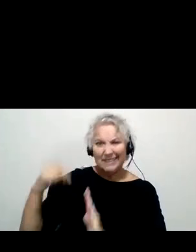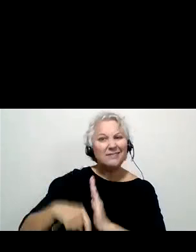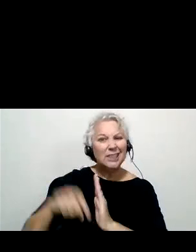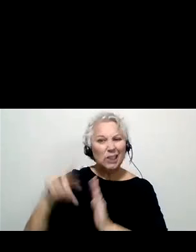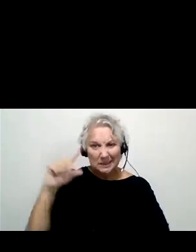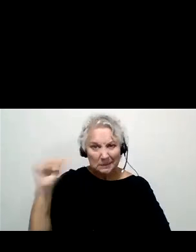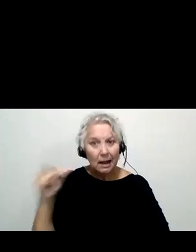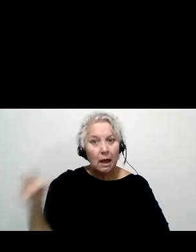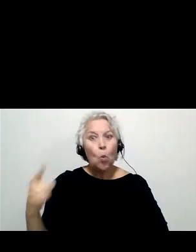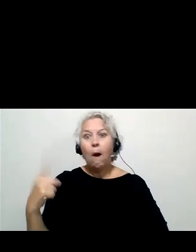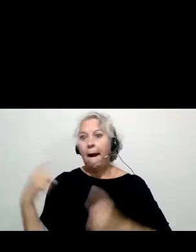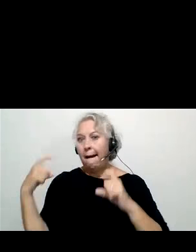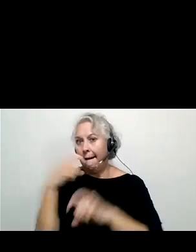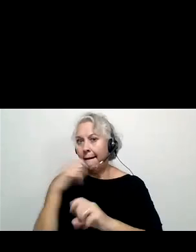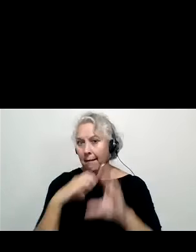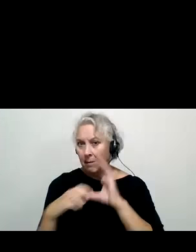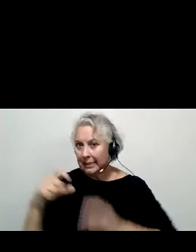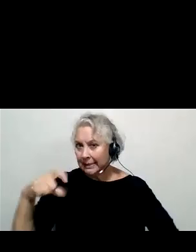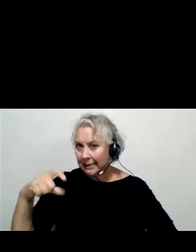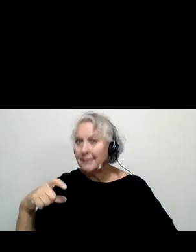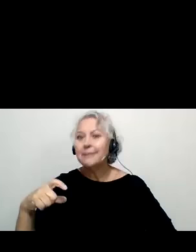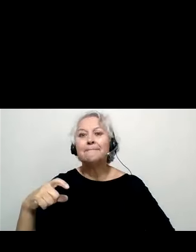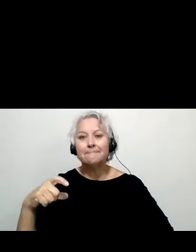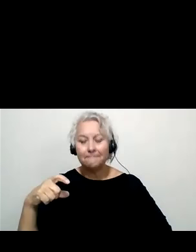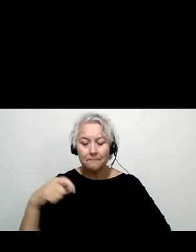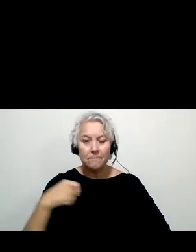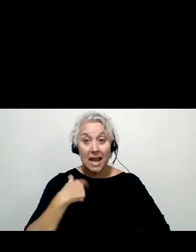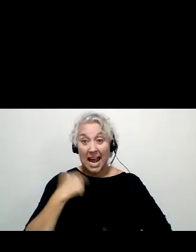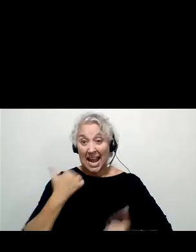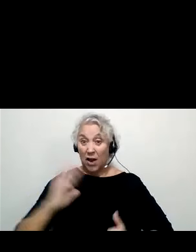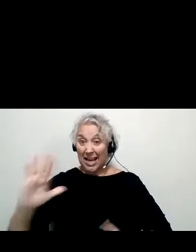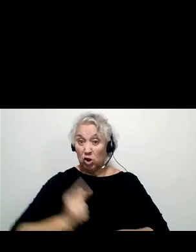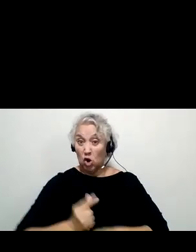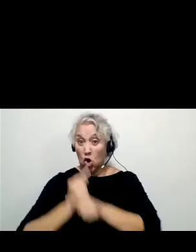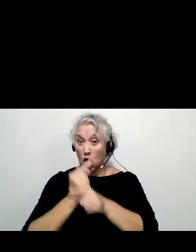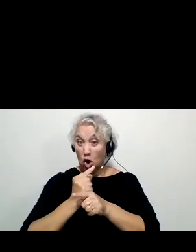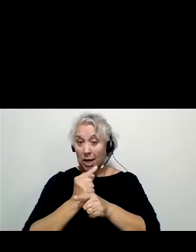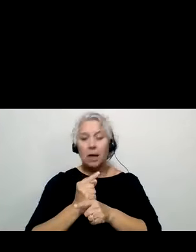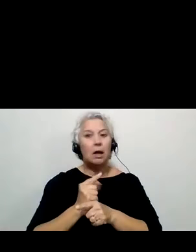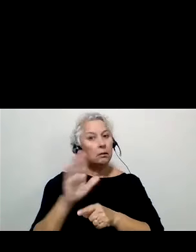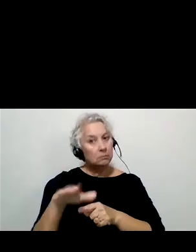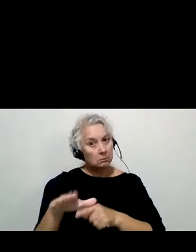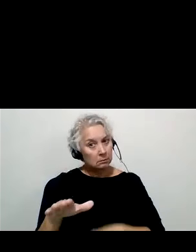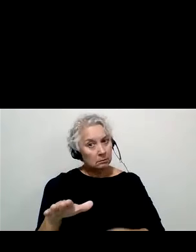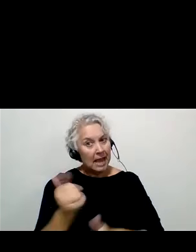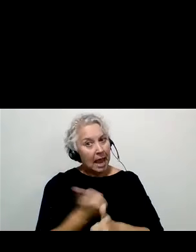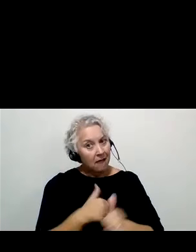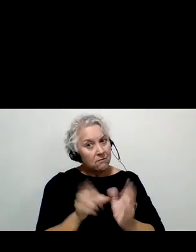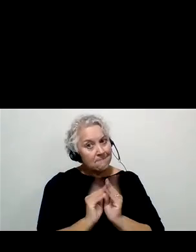them is complex communication needs. And I am now his guardian. And I will tell you that at every